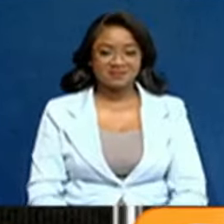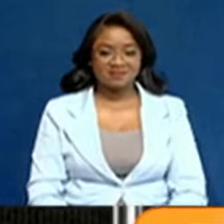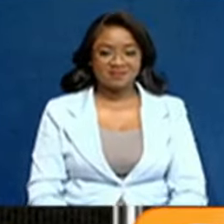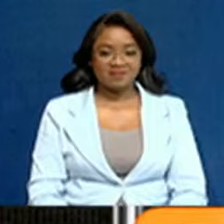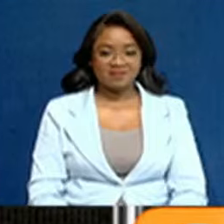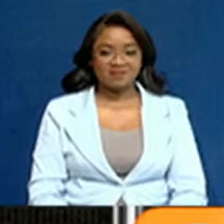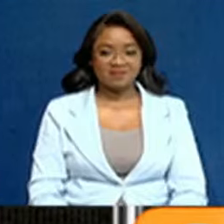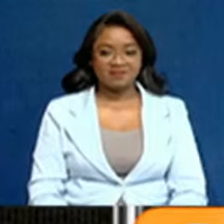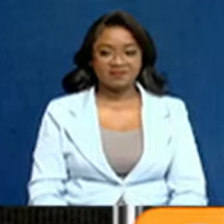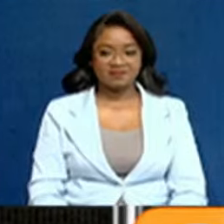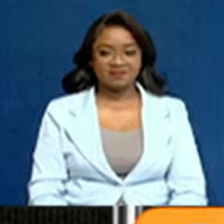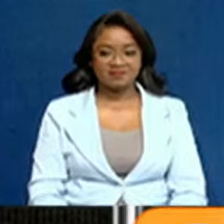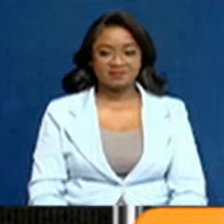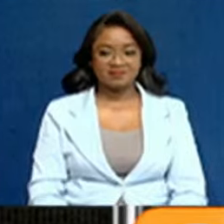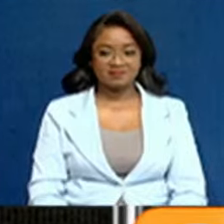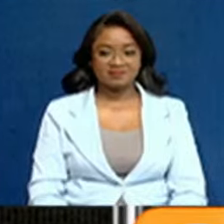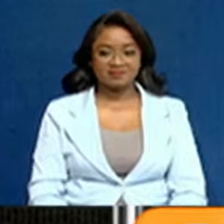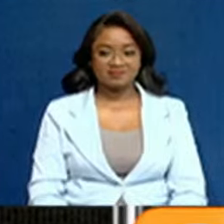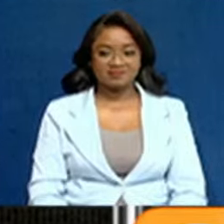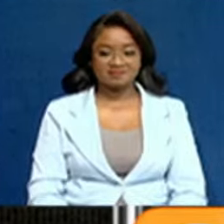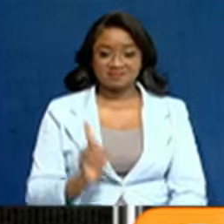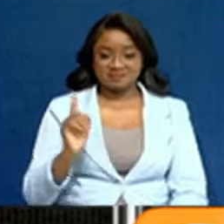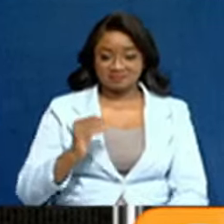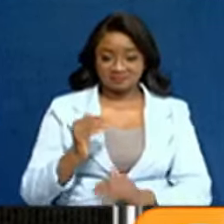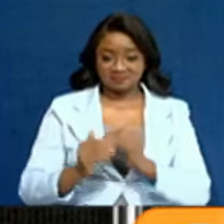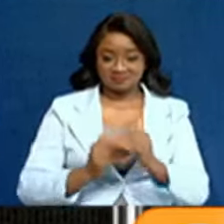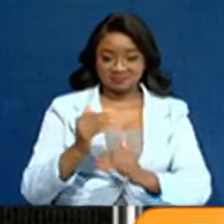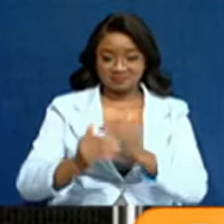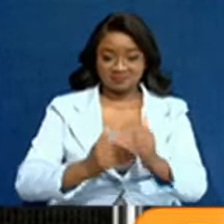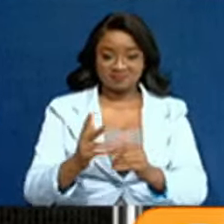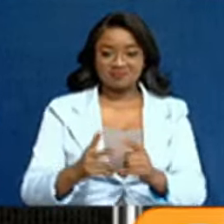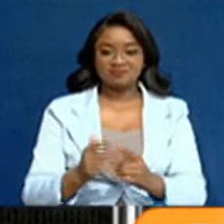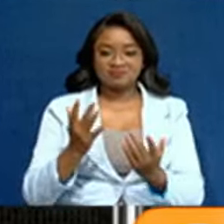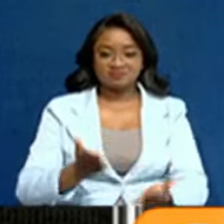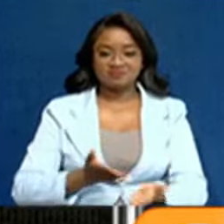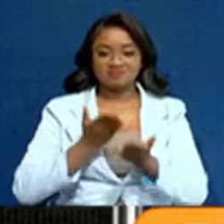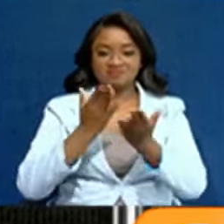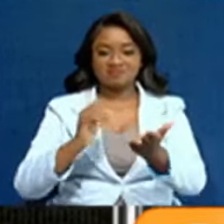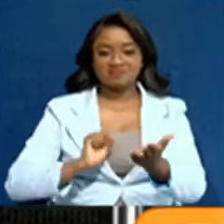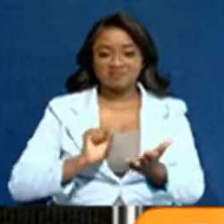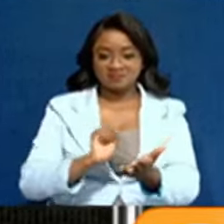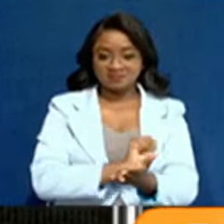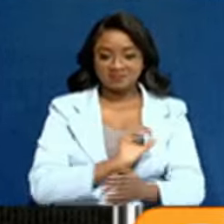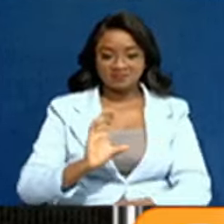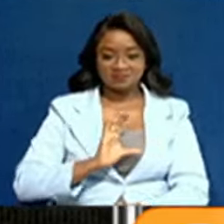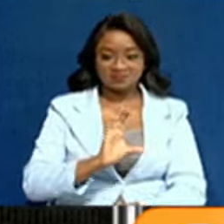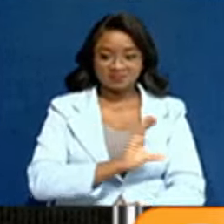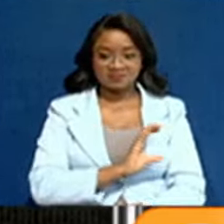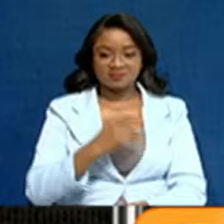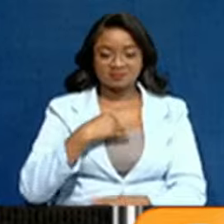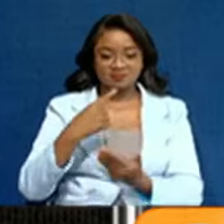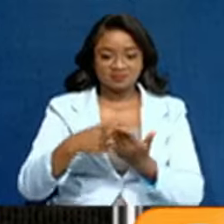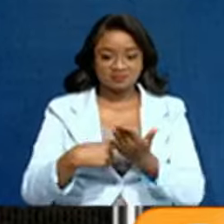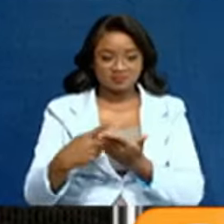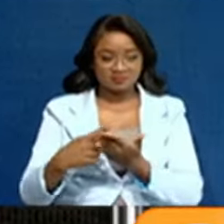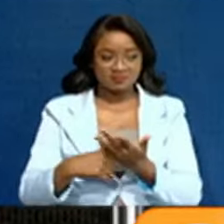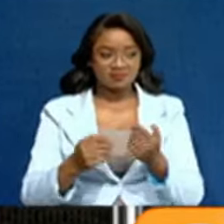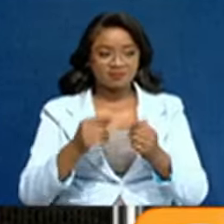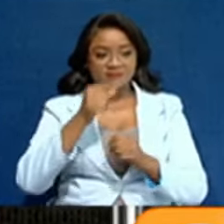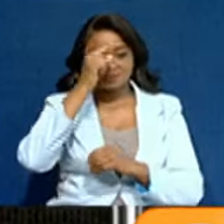elevating Eldoret to a city status, a process that ended up in the Senate, with the Senate Committee on Devolution and Intergovernmental